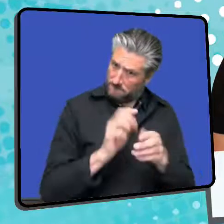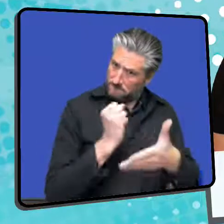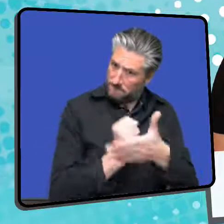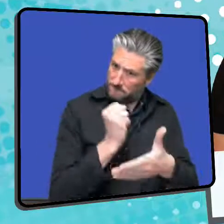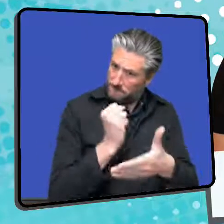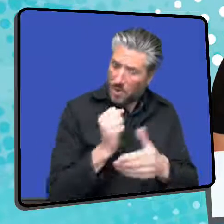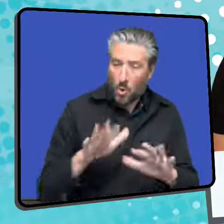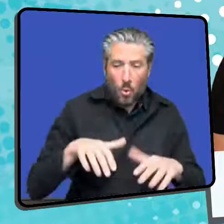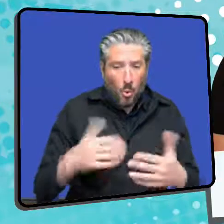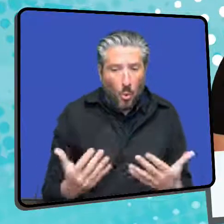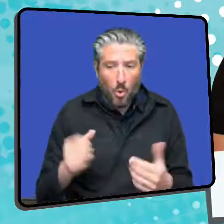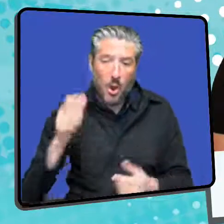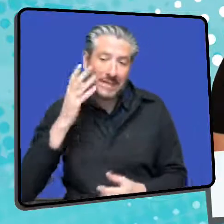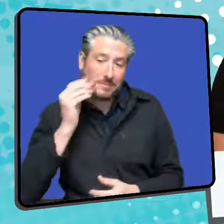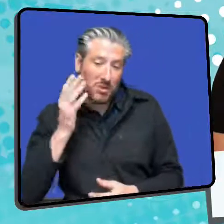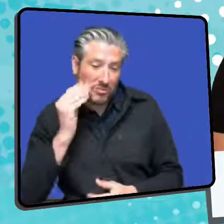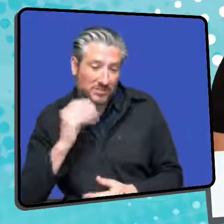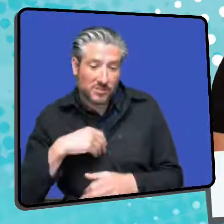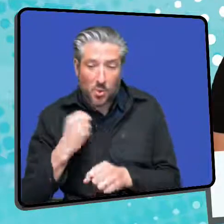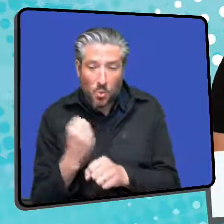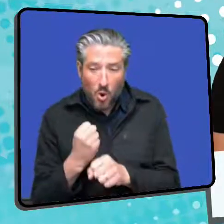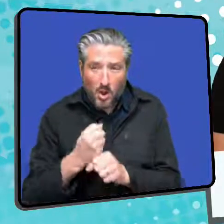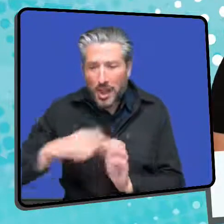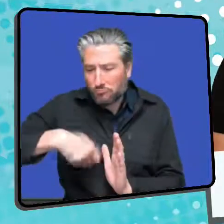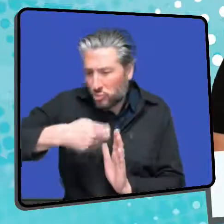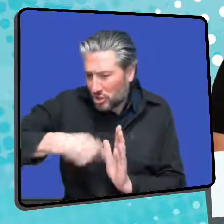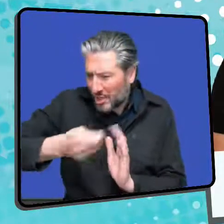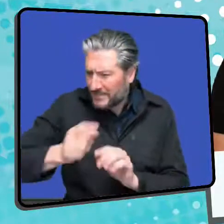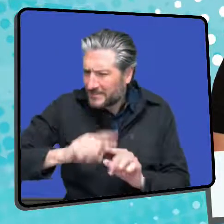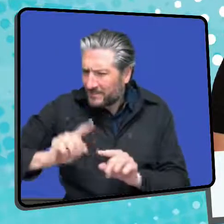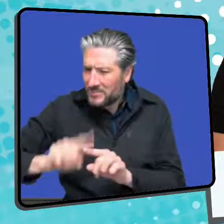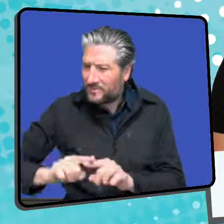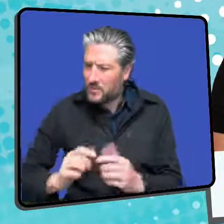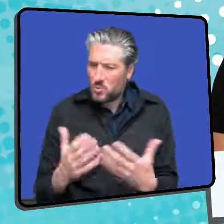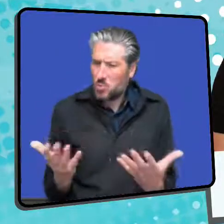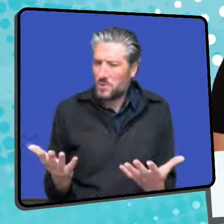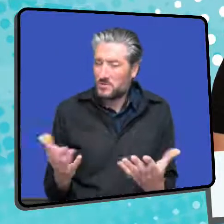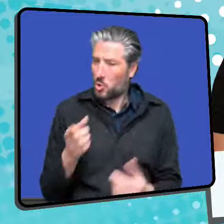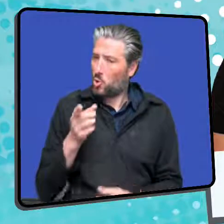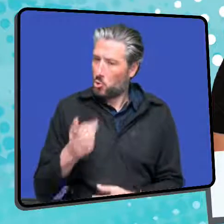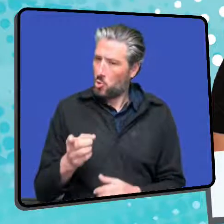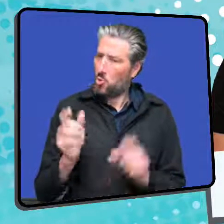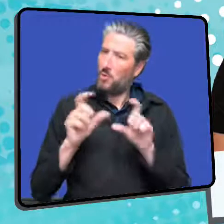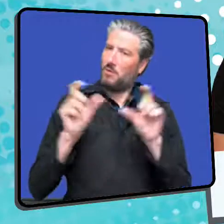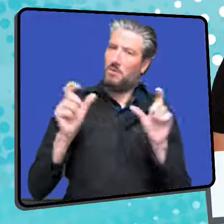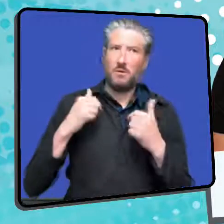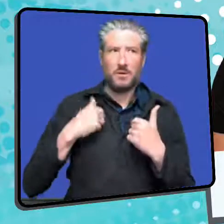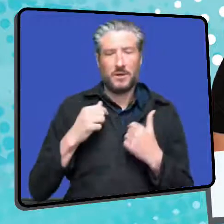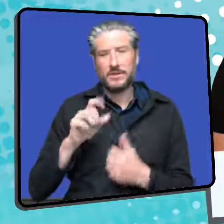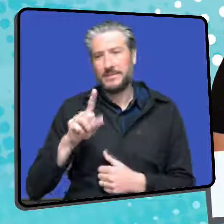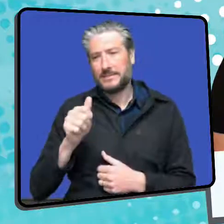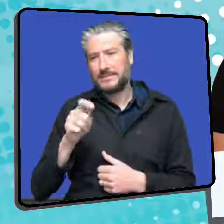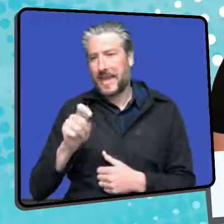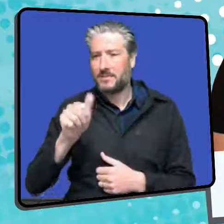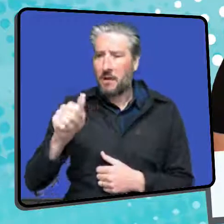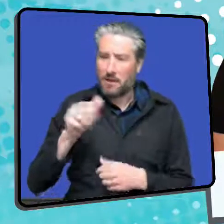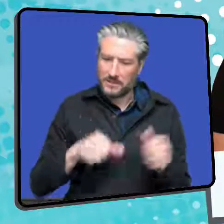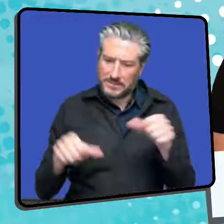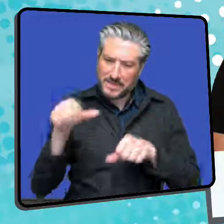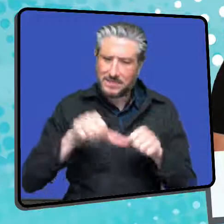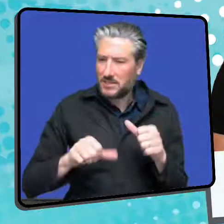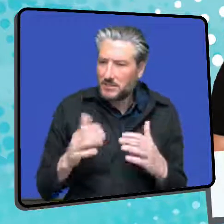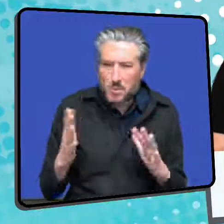Is it, you know, is it a certain type of project that suddenly makes you a data scientist? So yeah. I understand